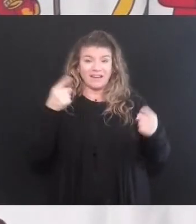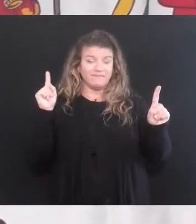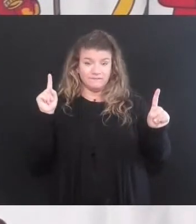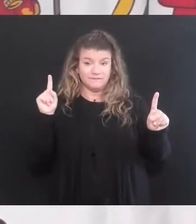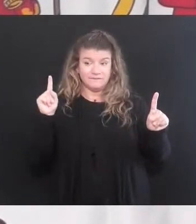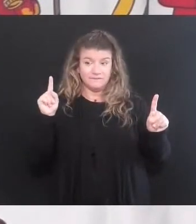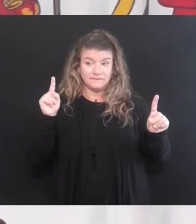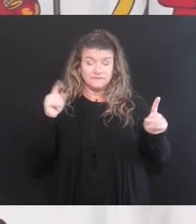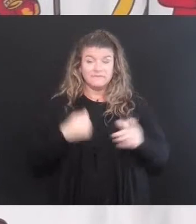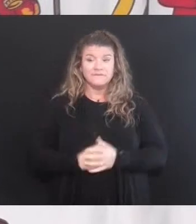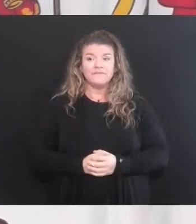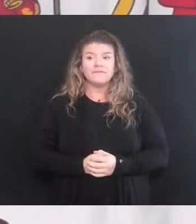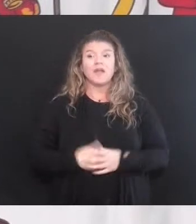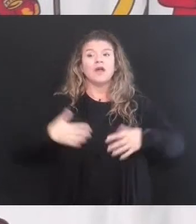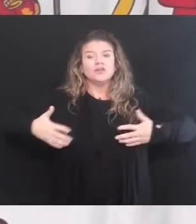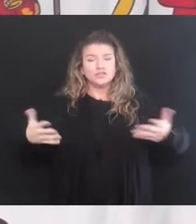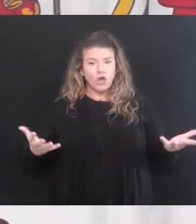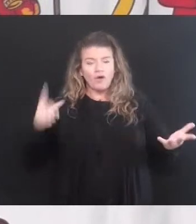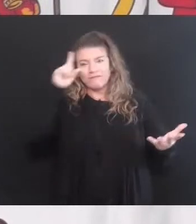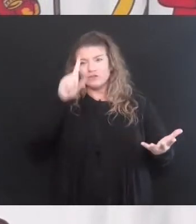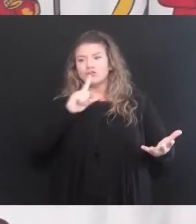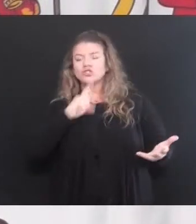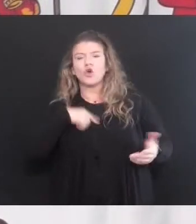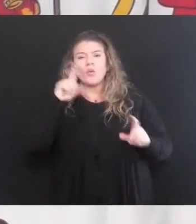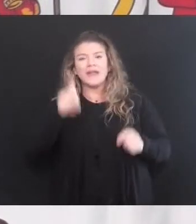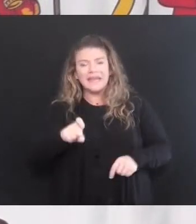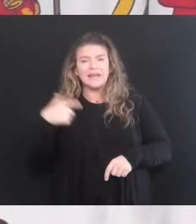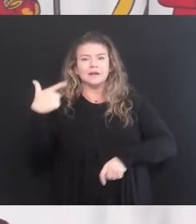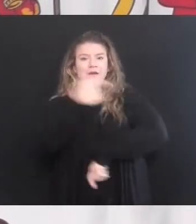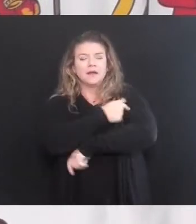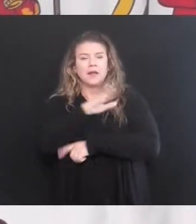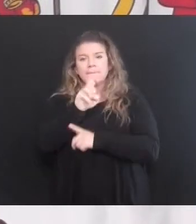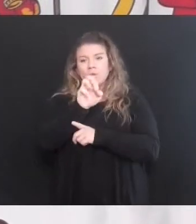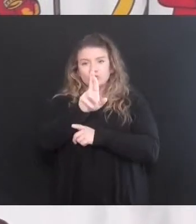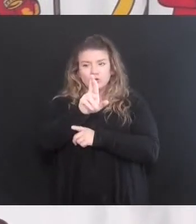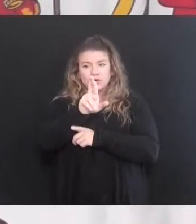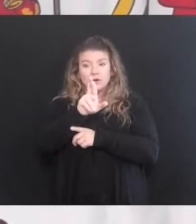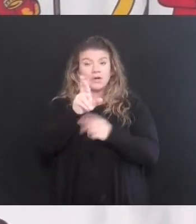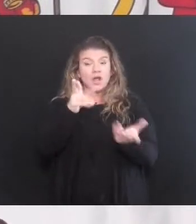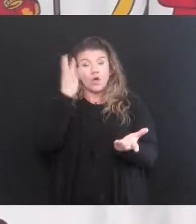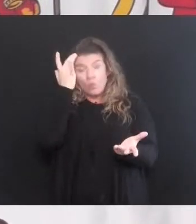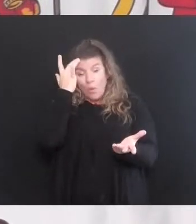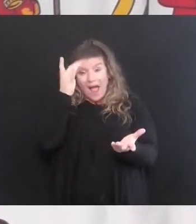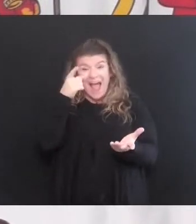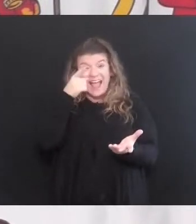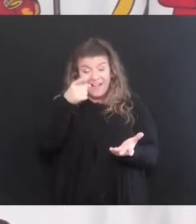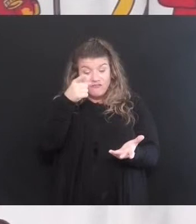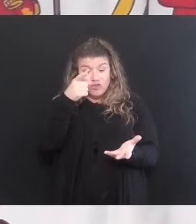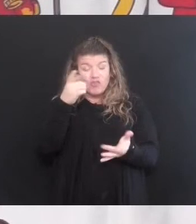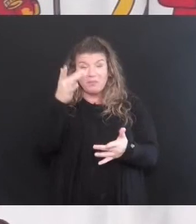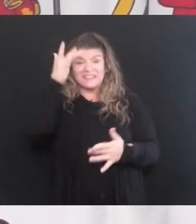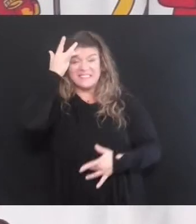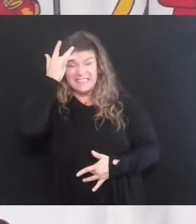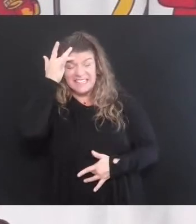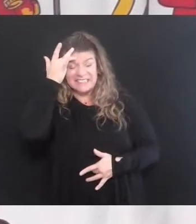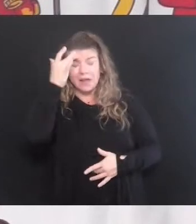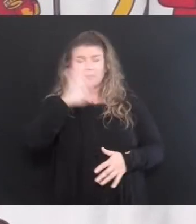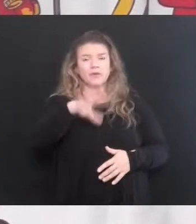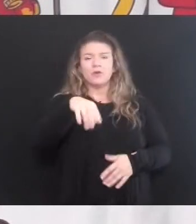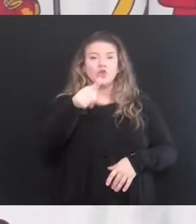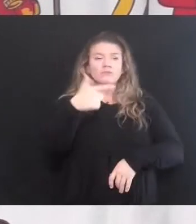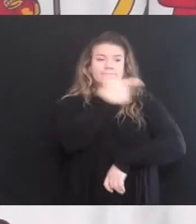effective. So absolutely, we need to boost you, because if you've been 6 months